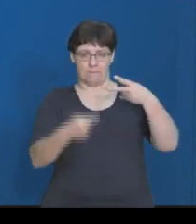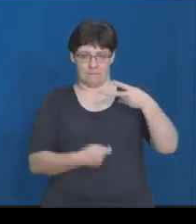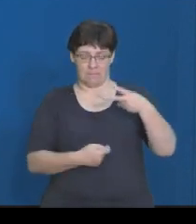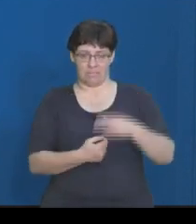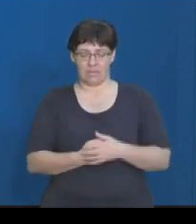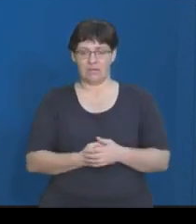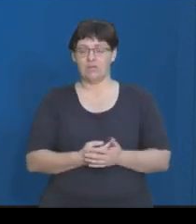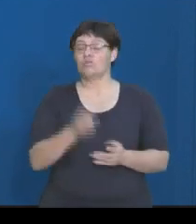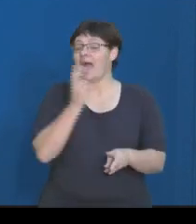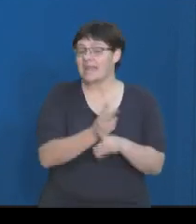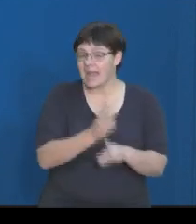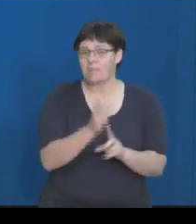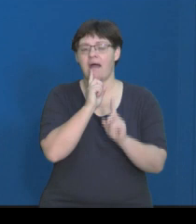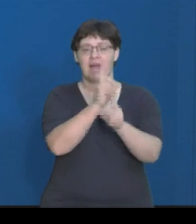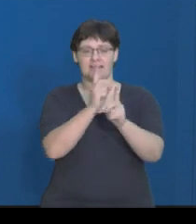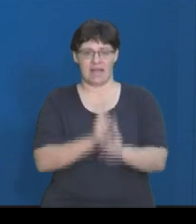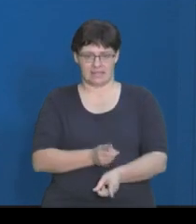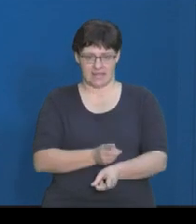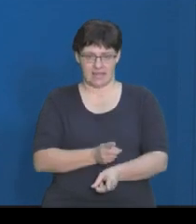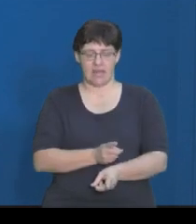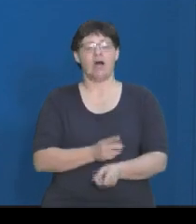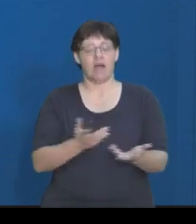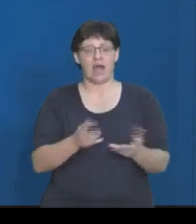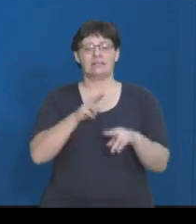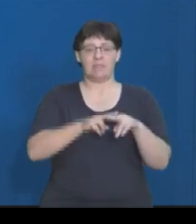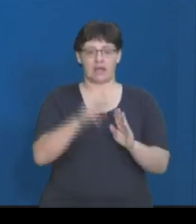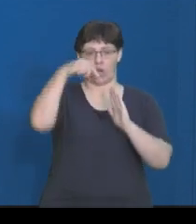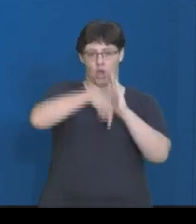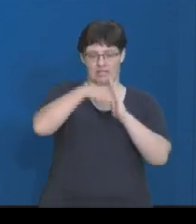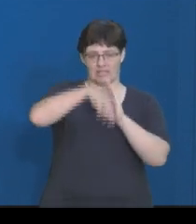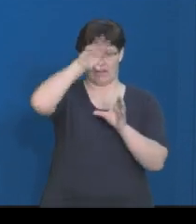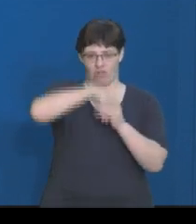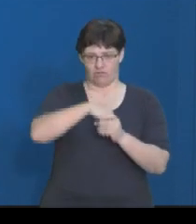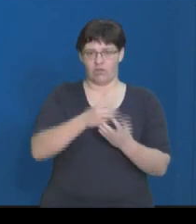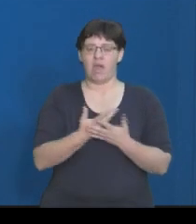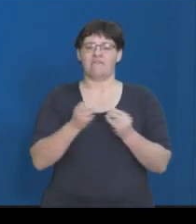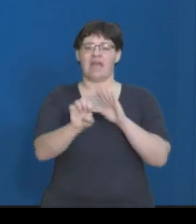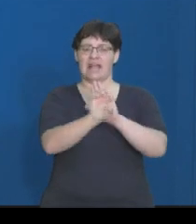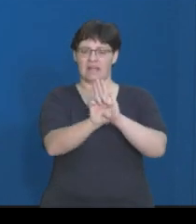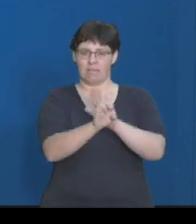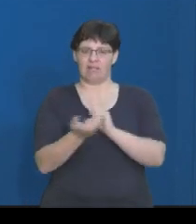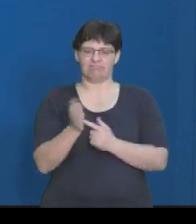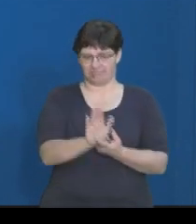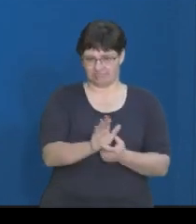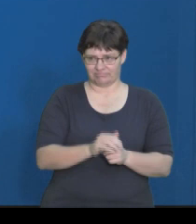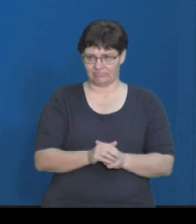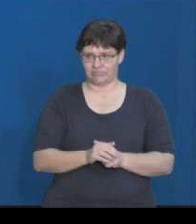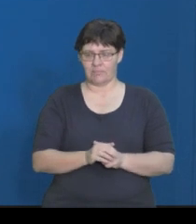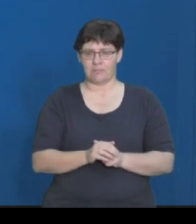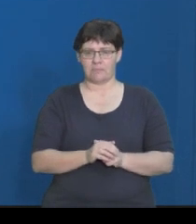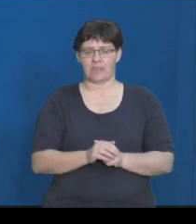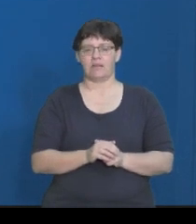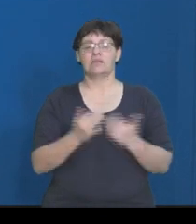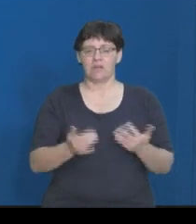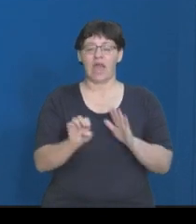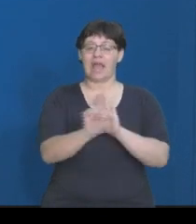Again, you need to answer the question in the context that it's given. I've got an example that I'm going to tackle with you.